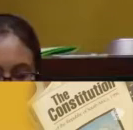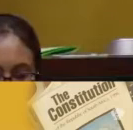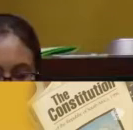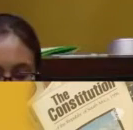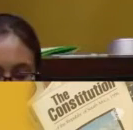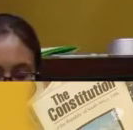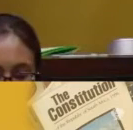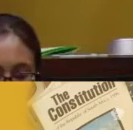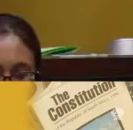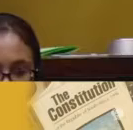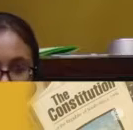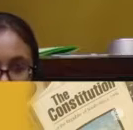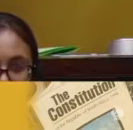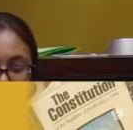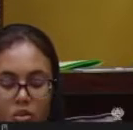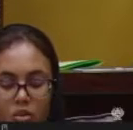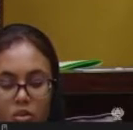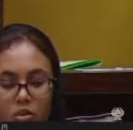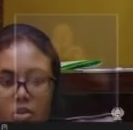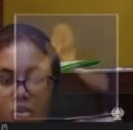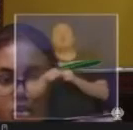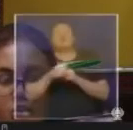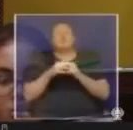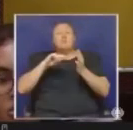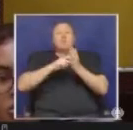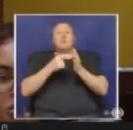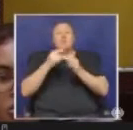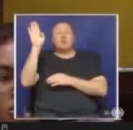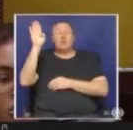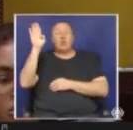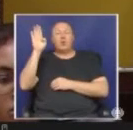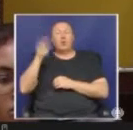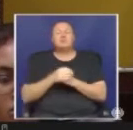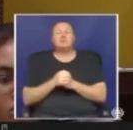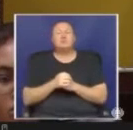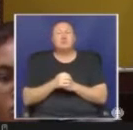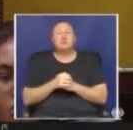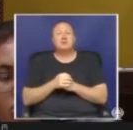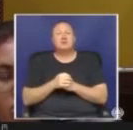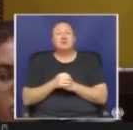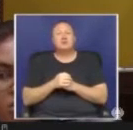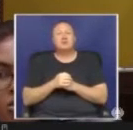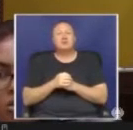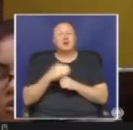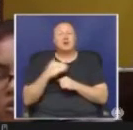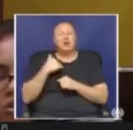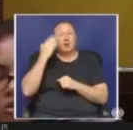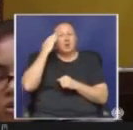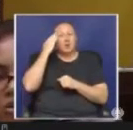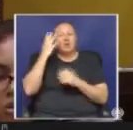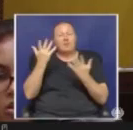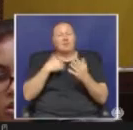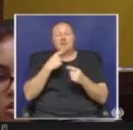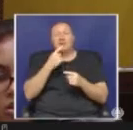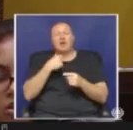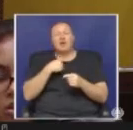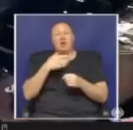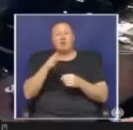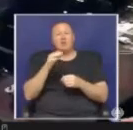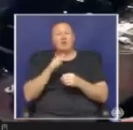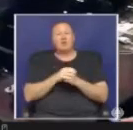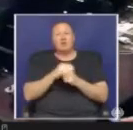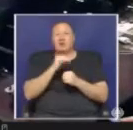you. Chairperson, a point of order, if I may. Yes, you may. I know that you'll probably rule me out of order, but the minister did